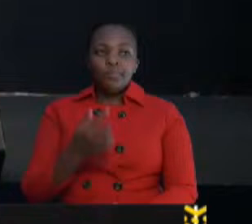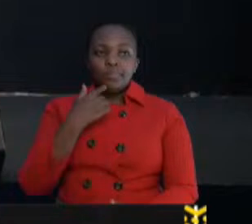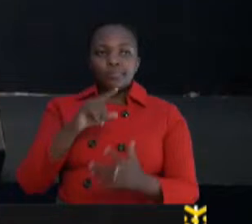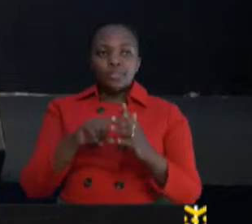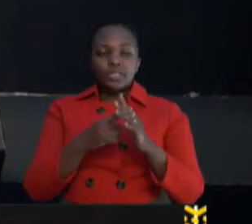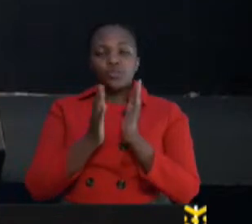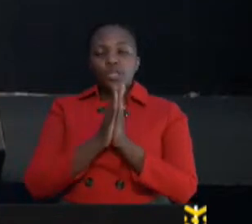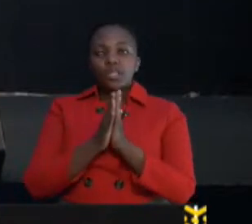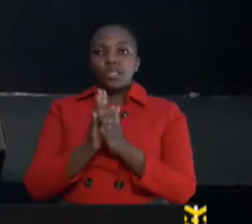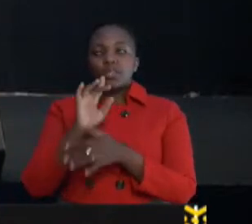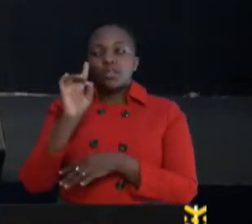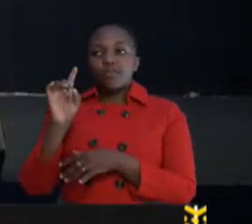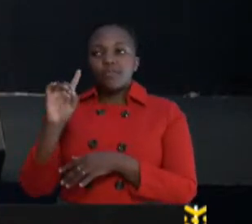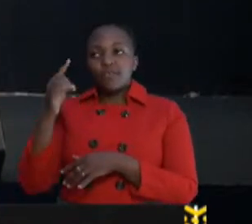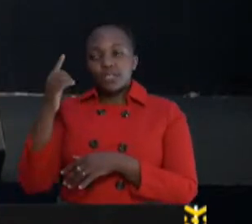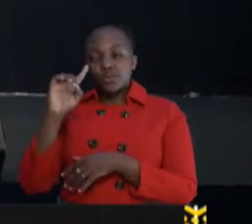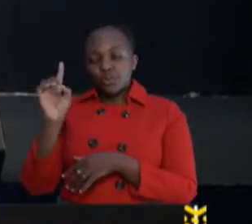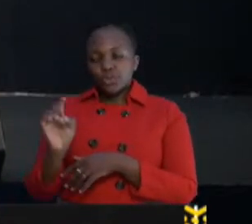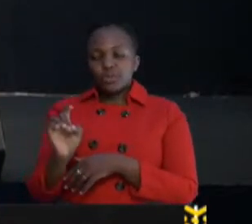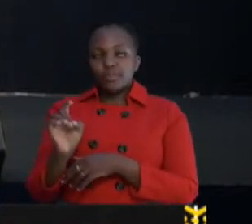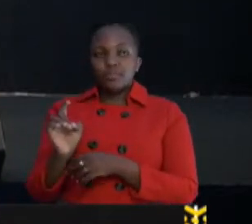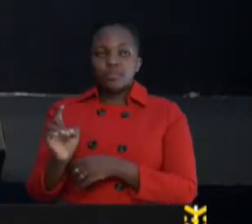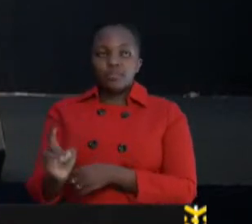with a question.